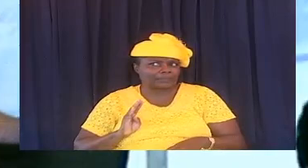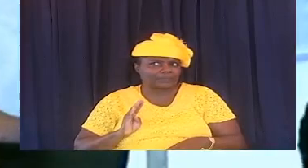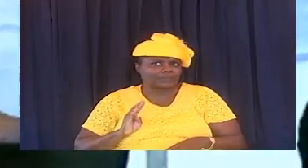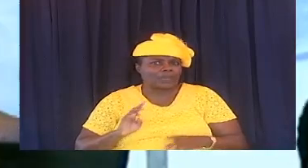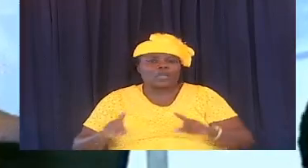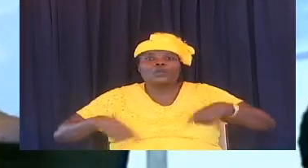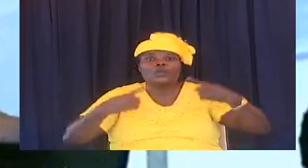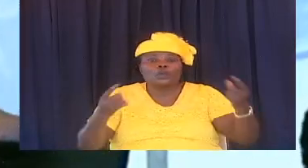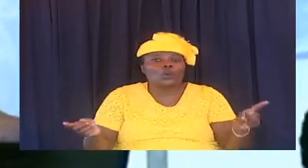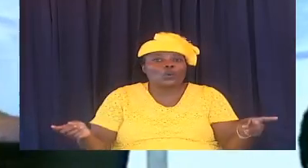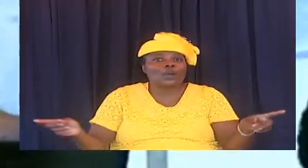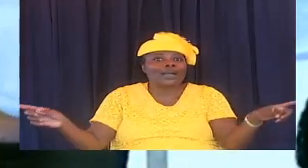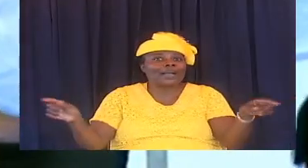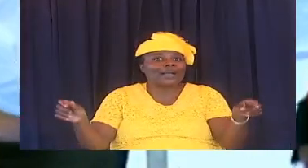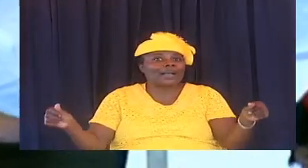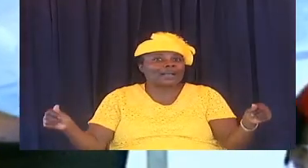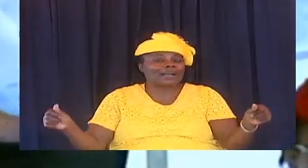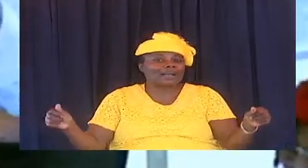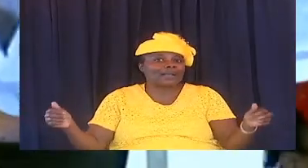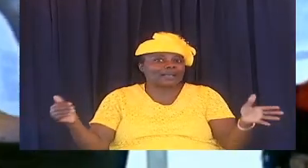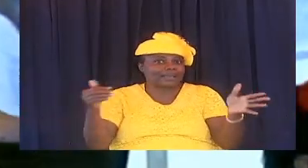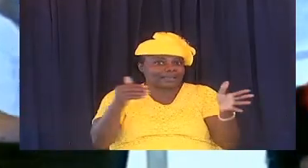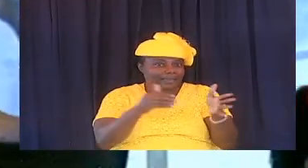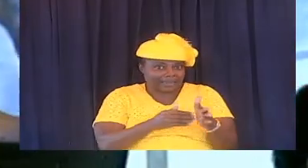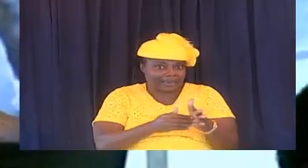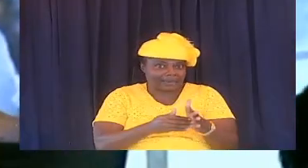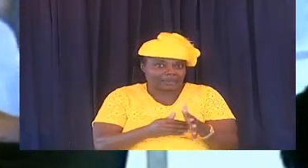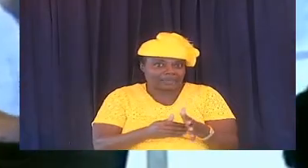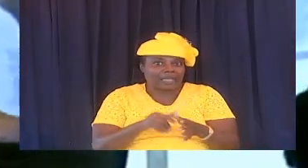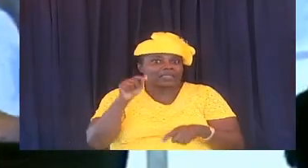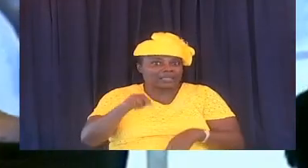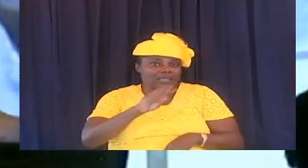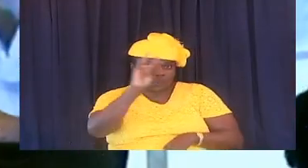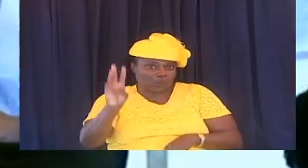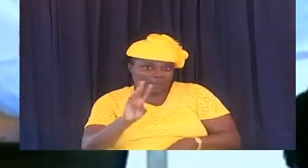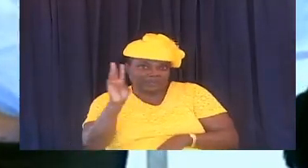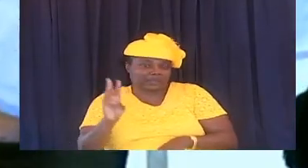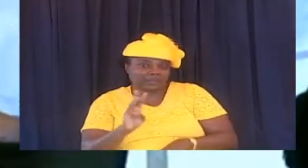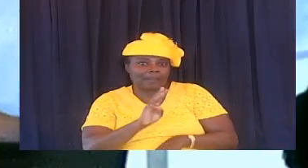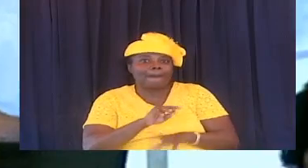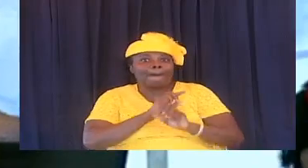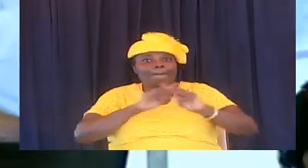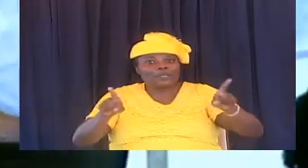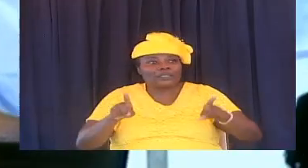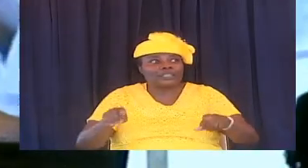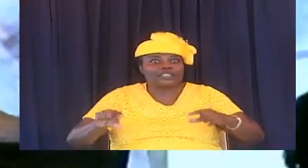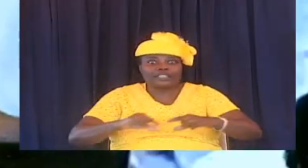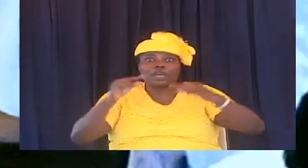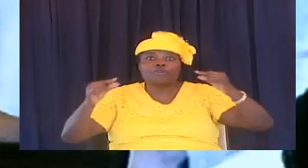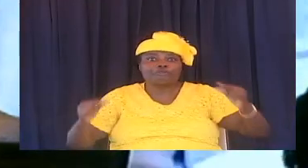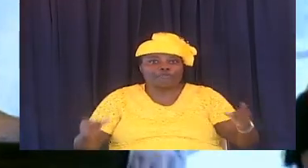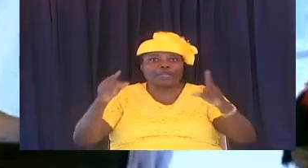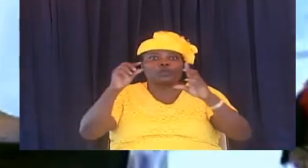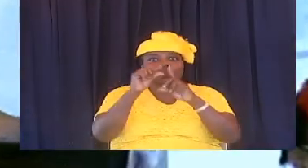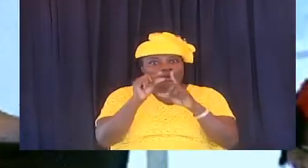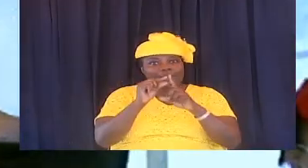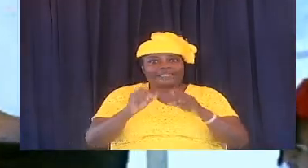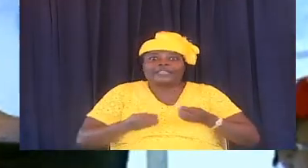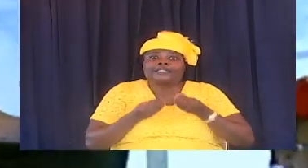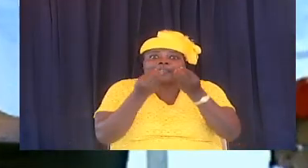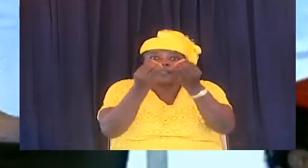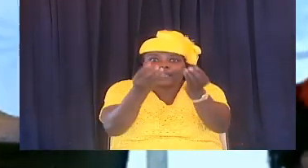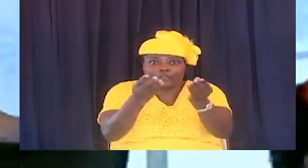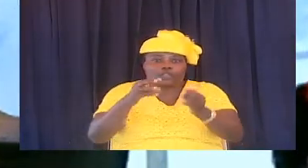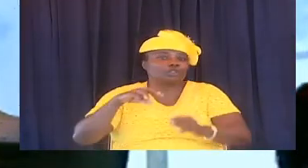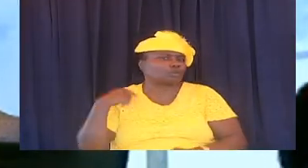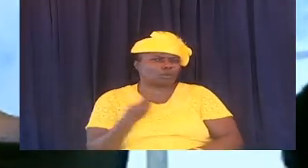this Wednesday, and very soon he's going to be wrapping up. But we thank God for the great word that is being imparted to us. But